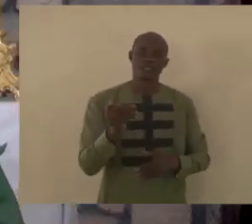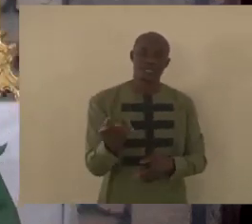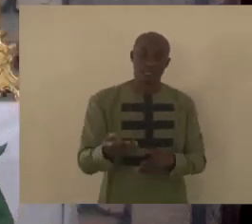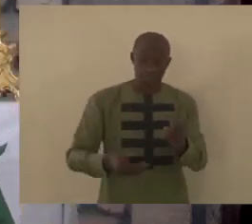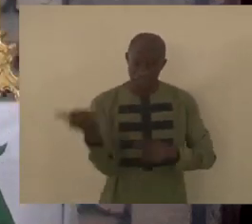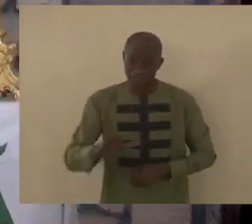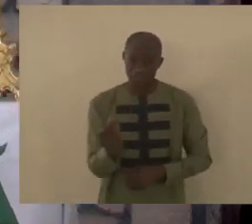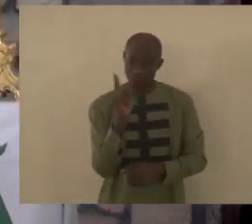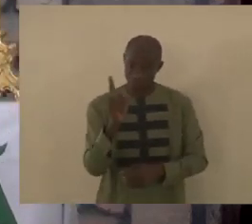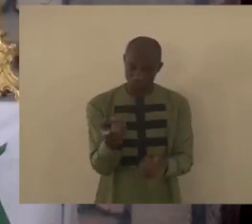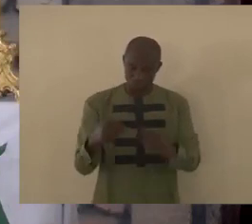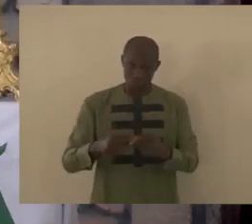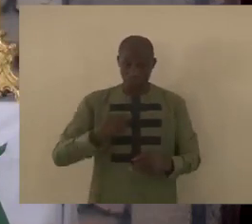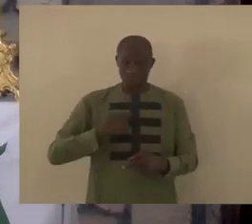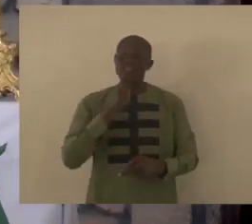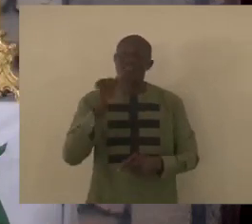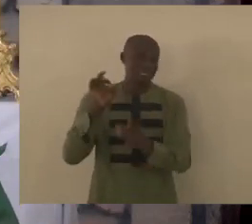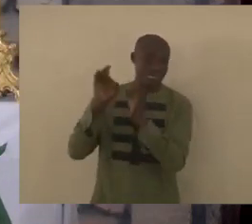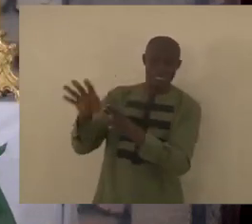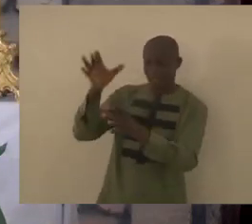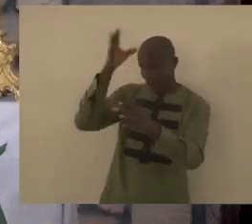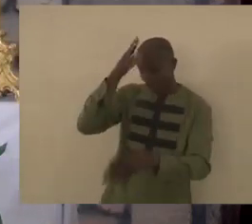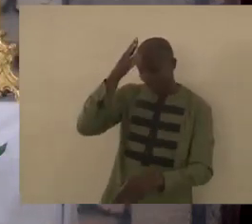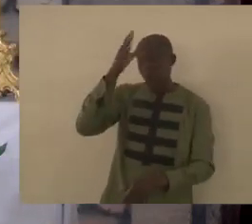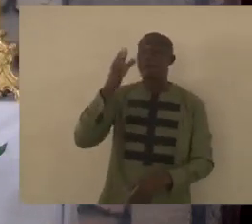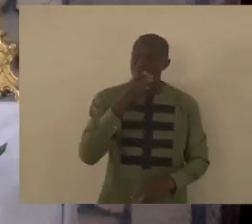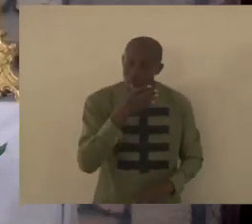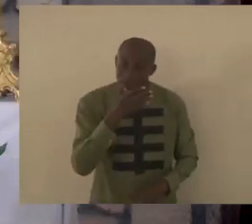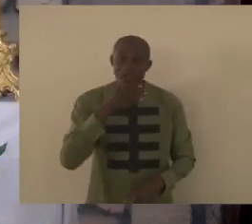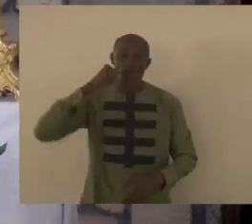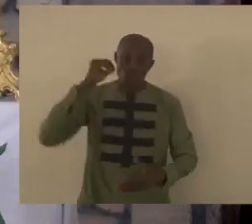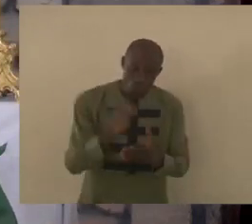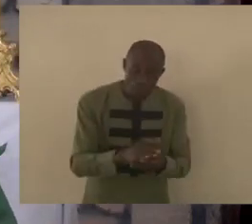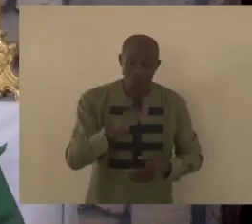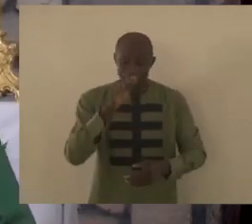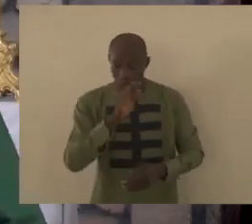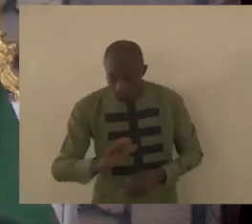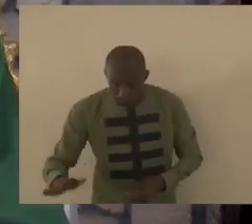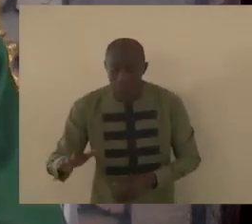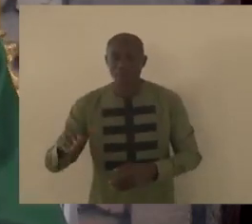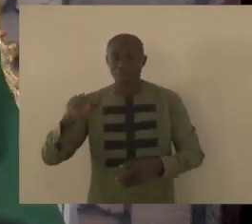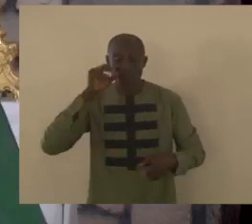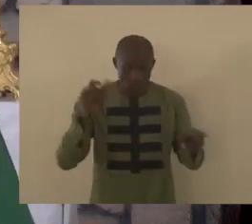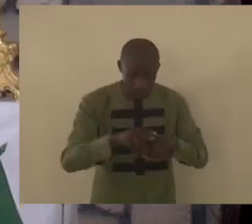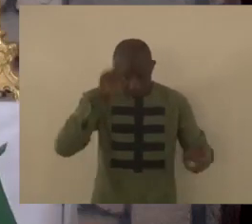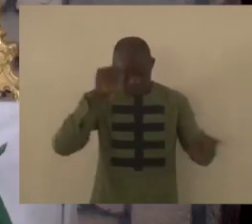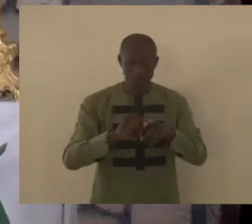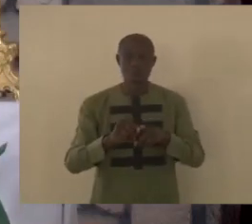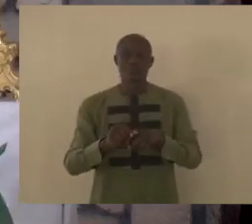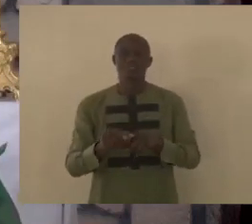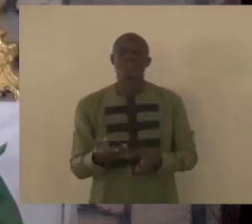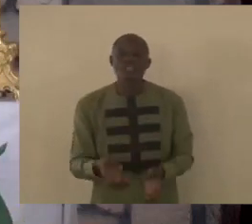anyone comes to me and does not hate father and mother, wife and children, brothers and sisters, yes,